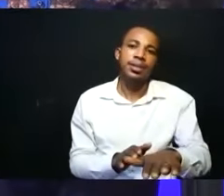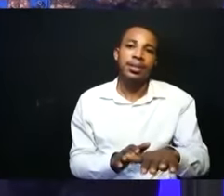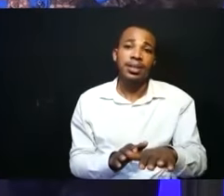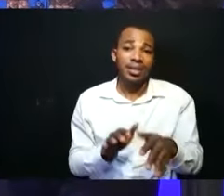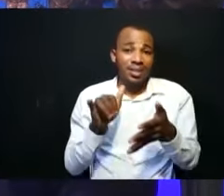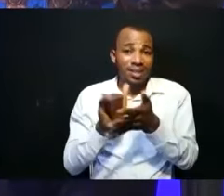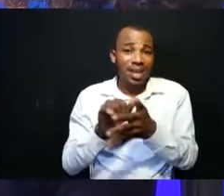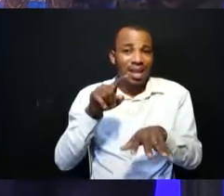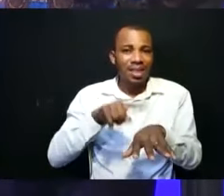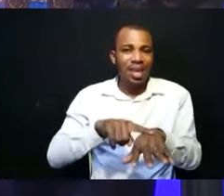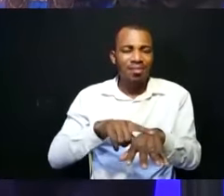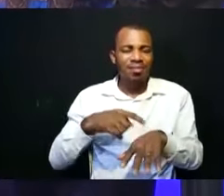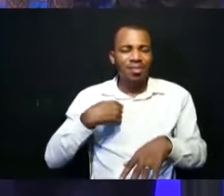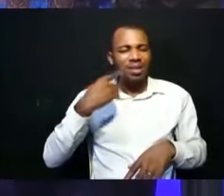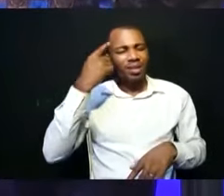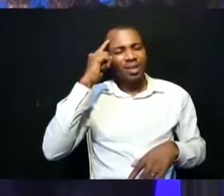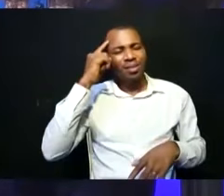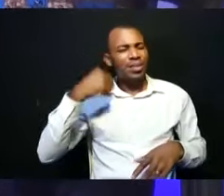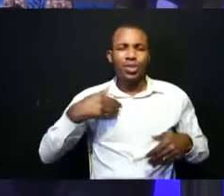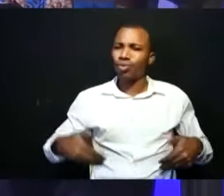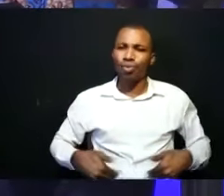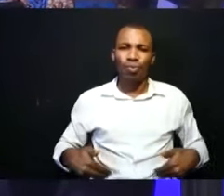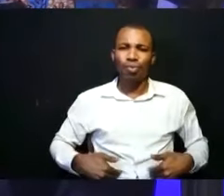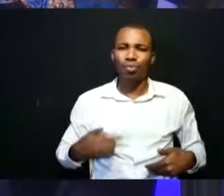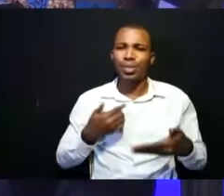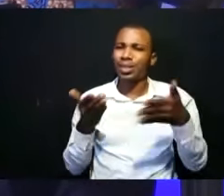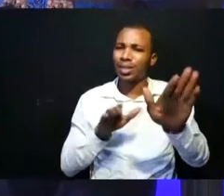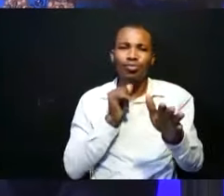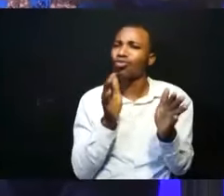was young and I didn't want to die.